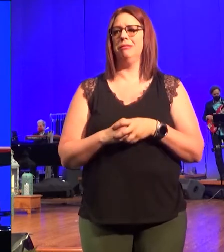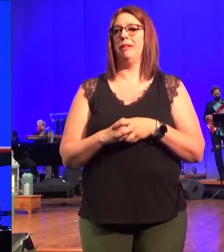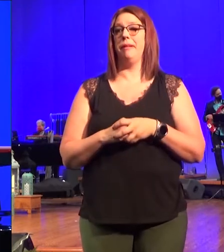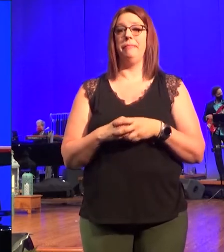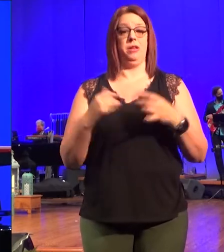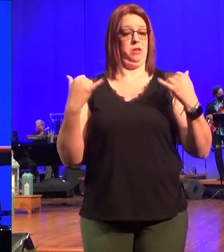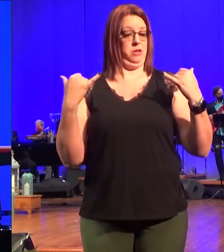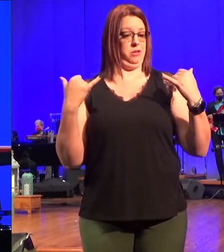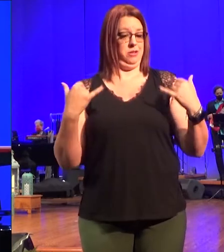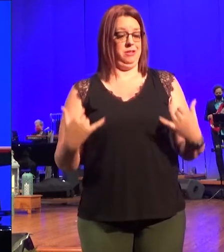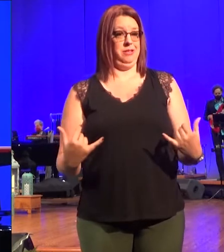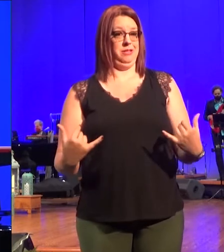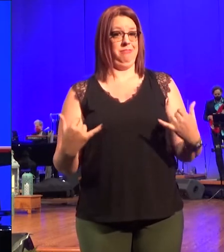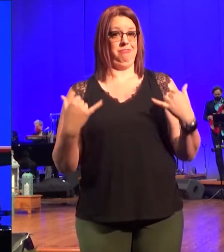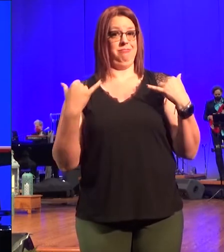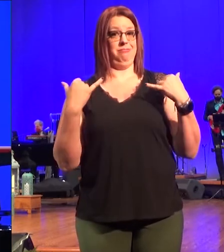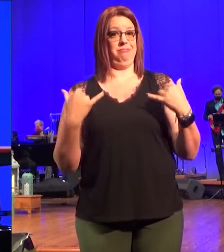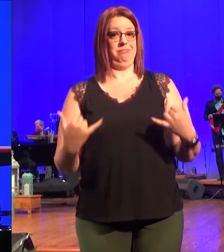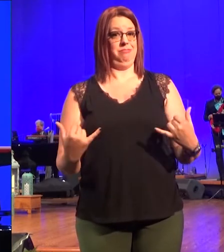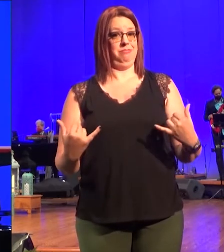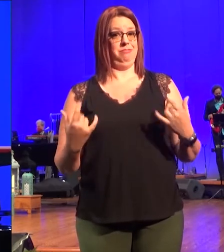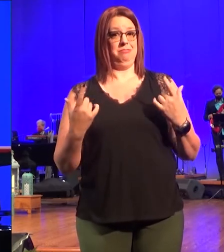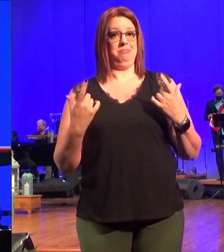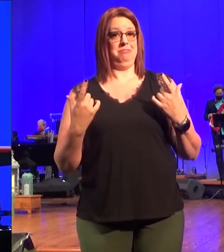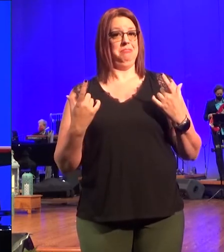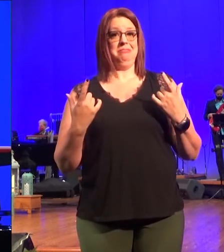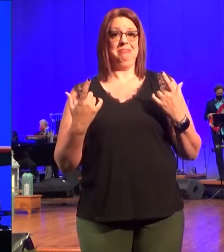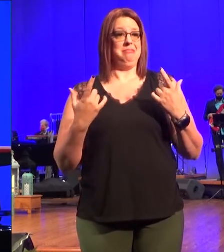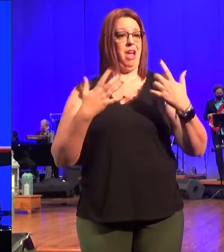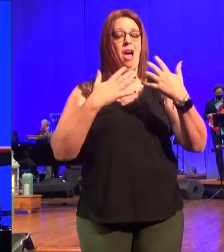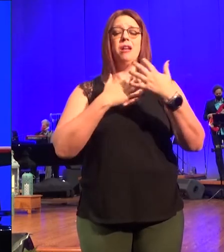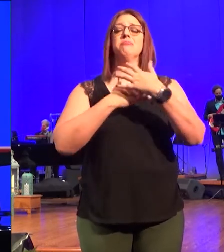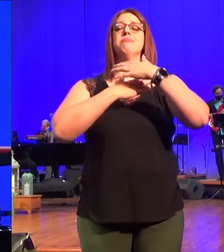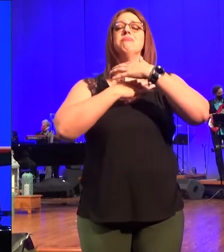Tonight, I just can't rest.